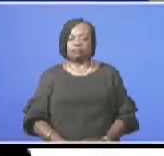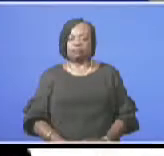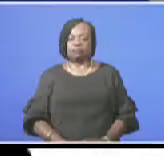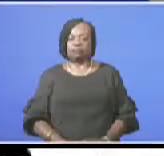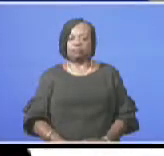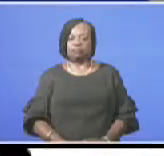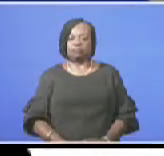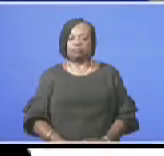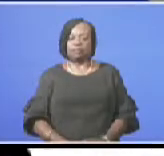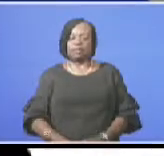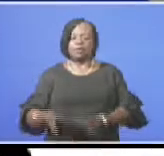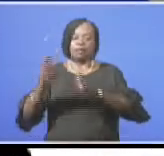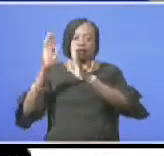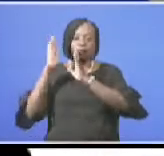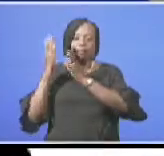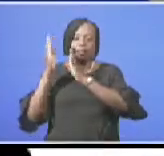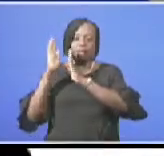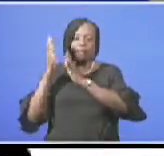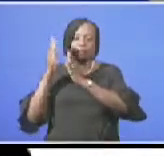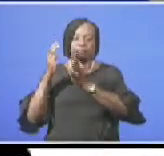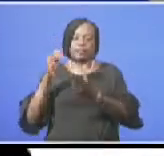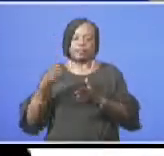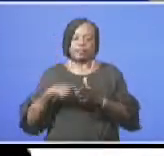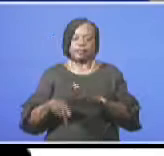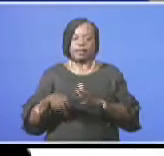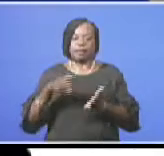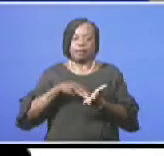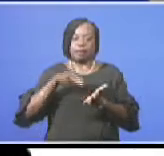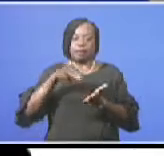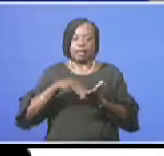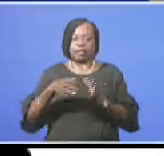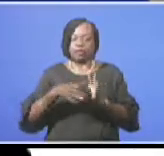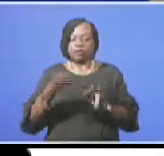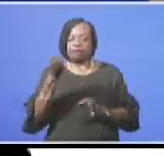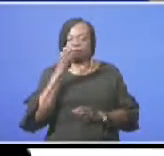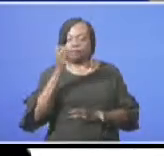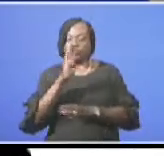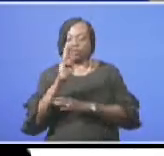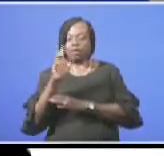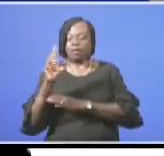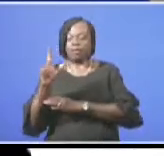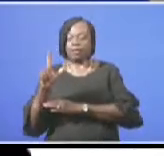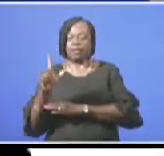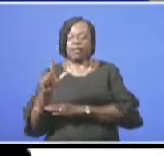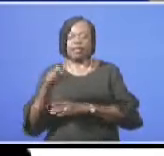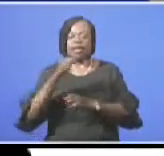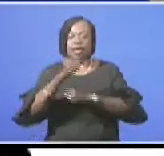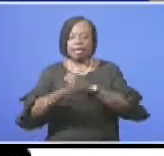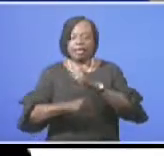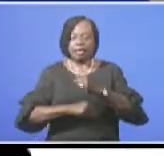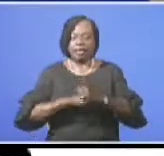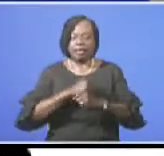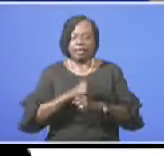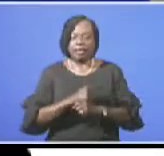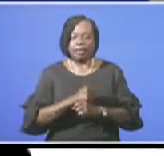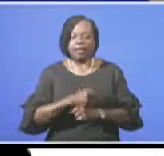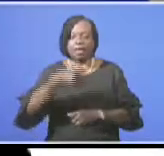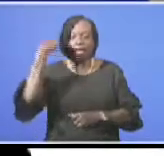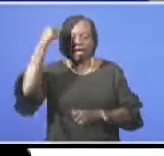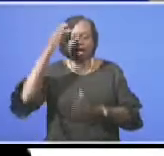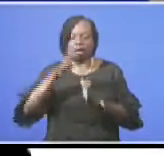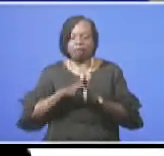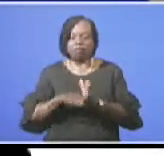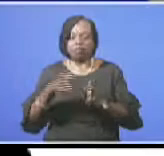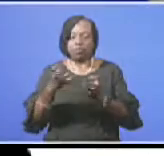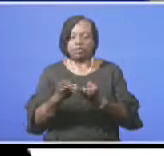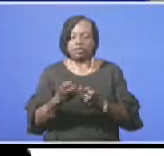The Bahamas spends millions on the food import bill annually, and government is hoping to cut that down through sustainable farming programming right